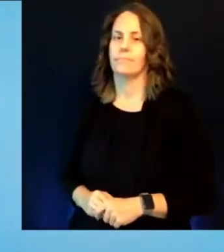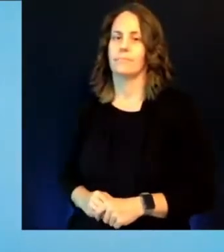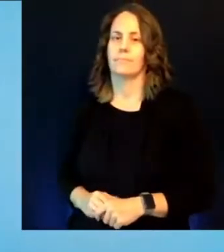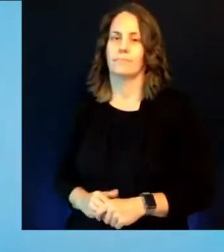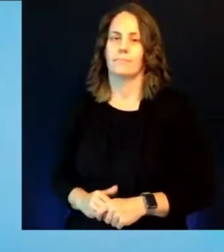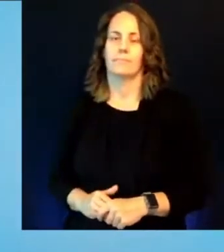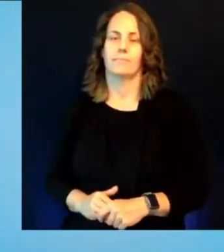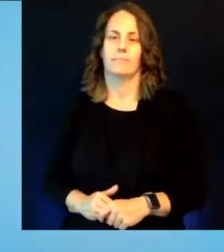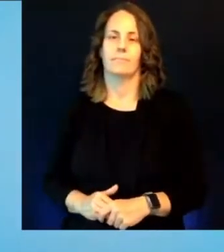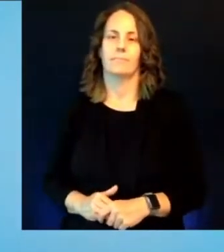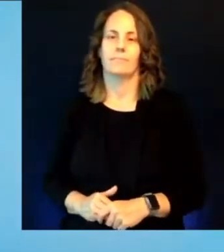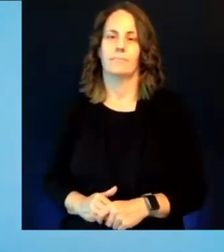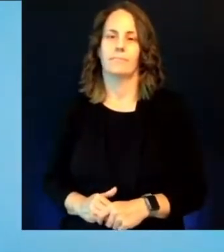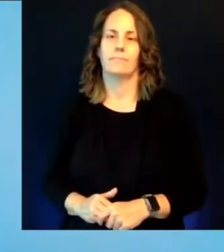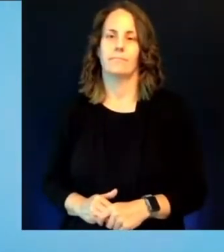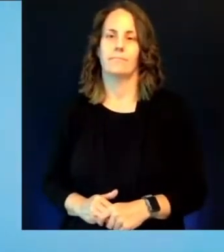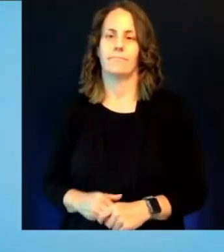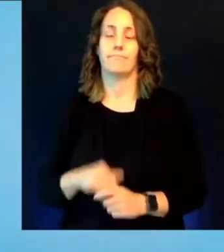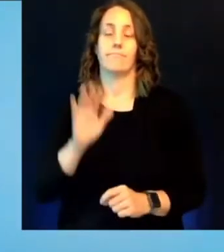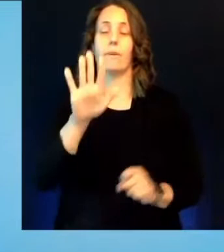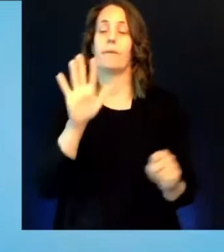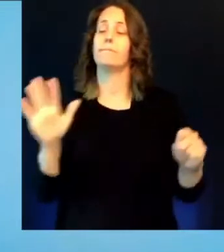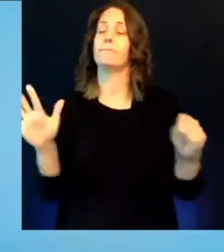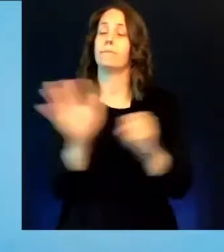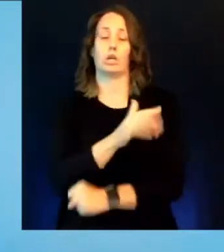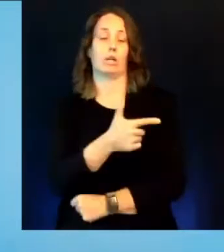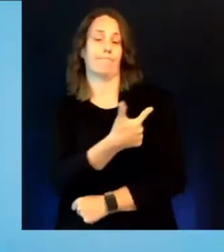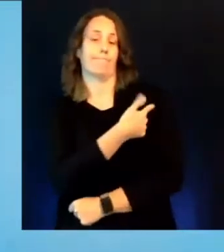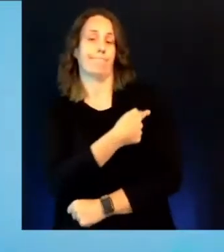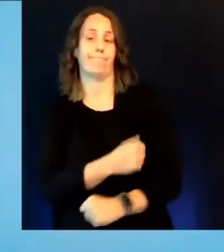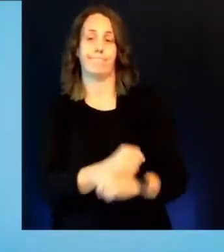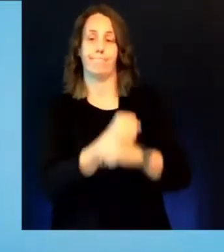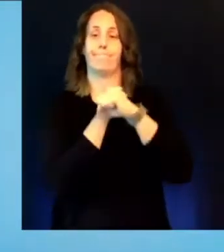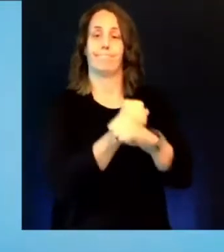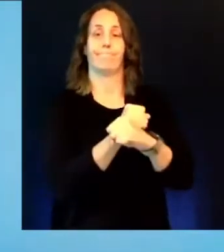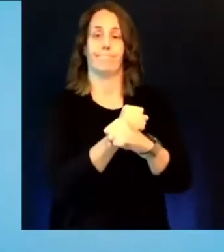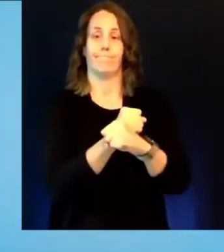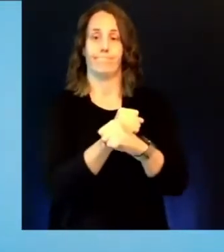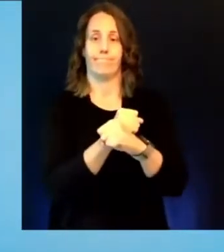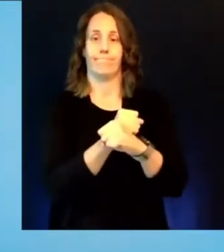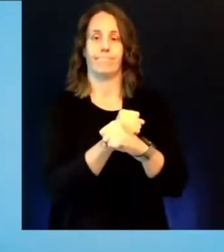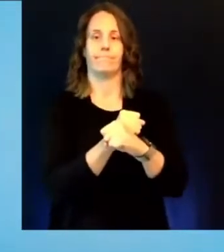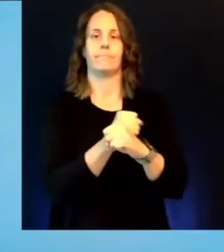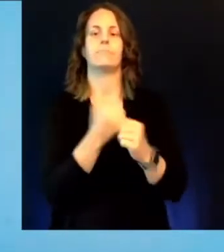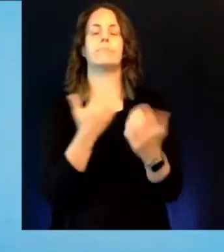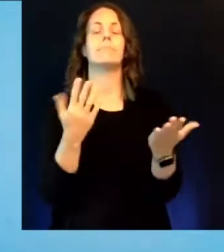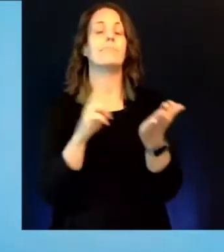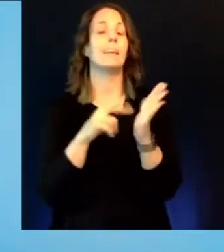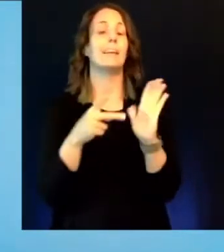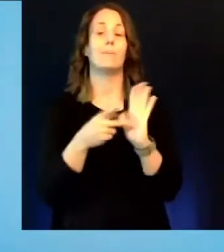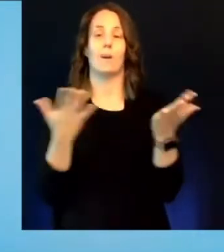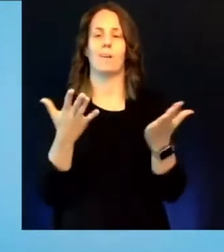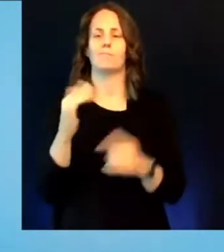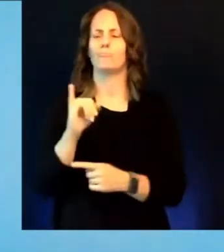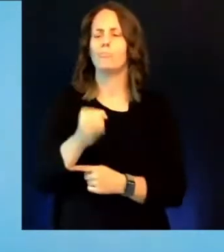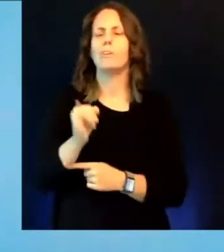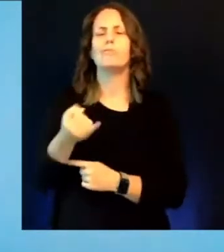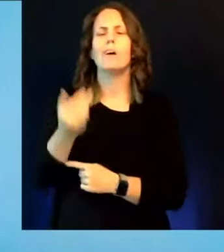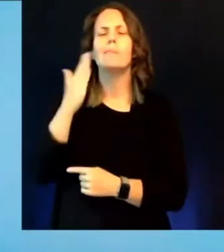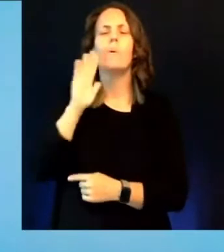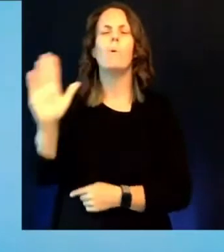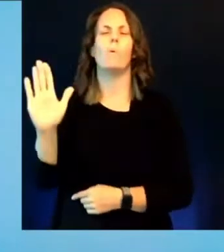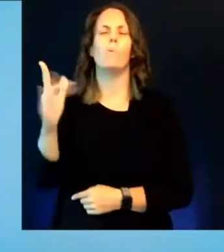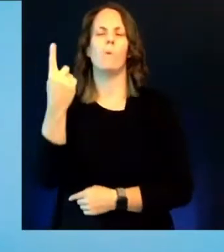one dose in a single dose series or two doses in a two-dose series, and then have had at least 14 days pass since